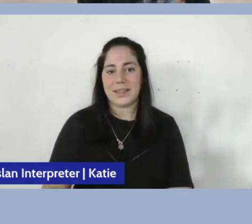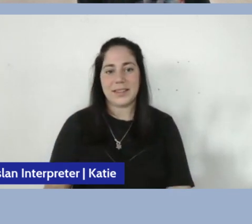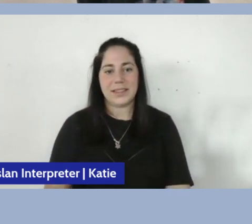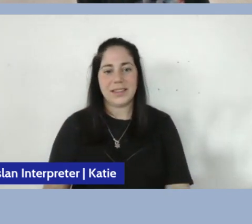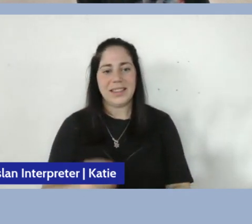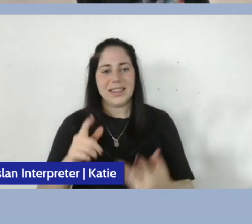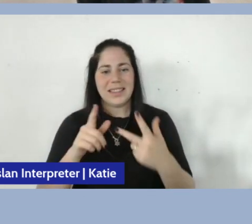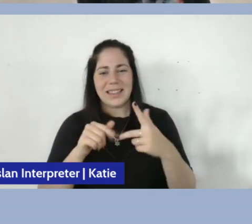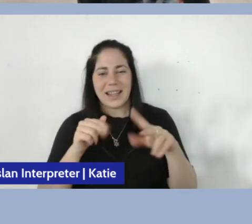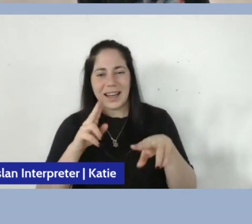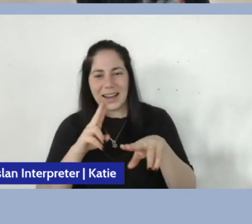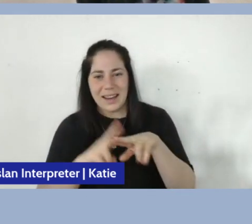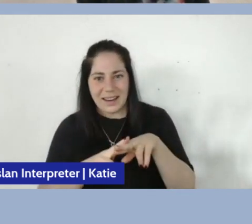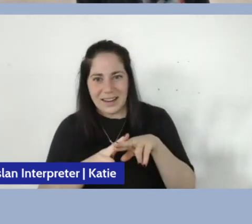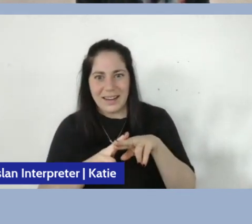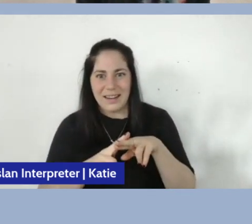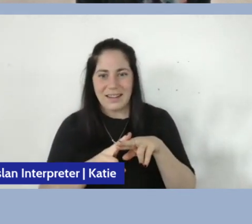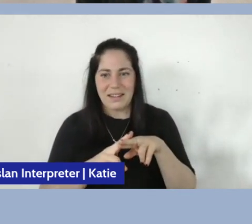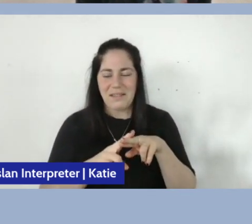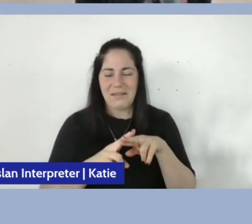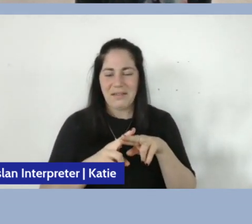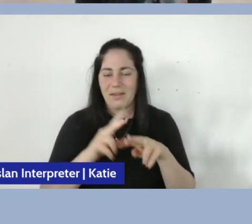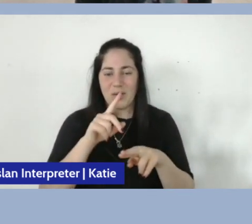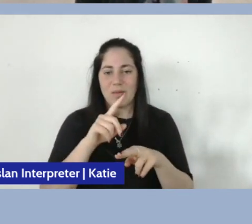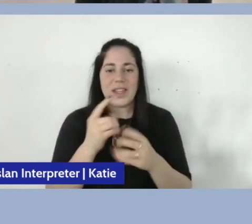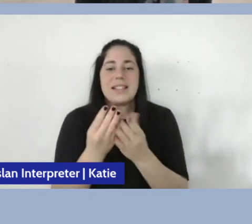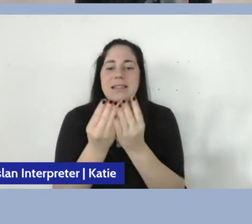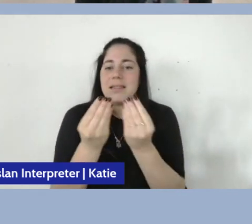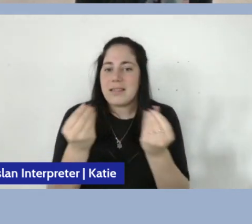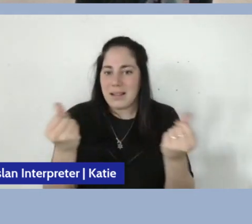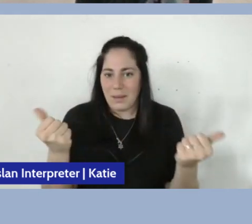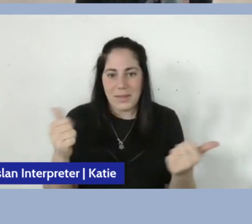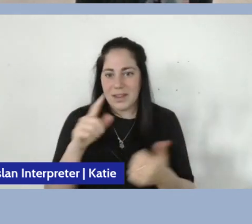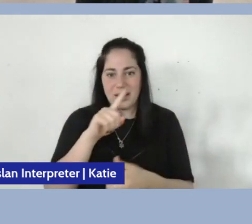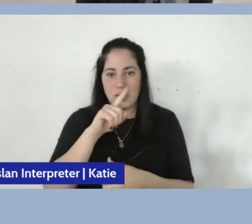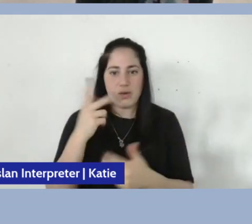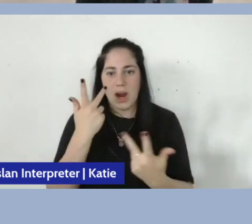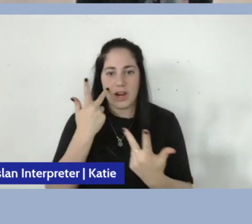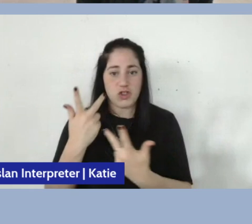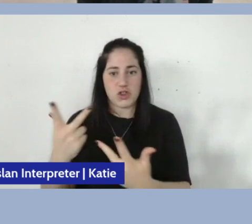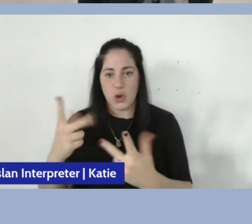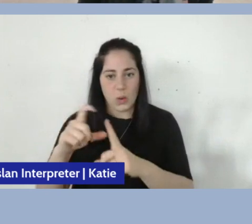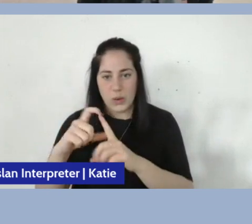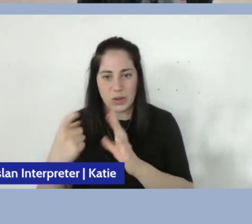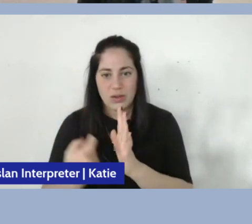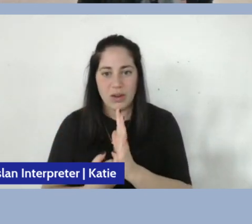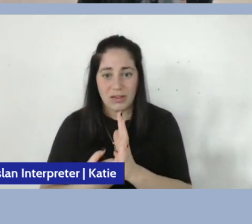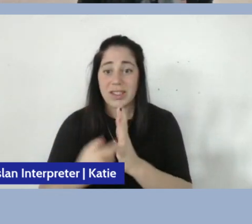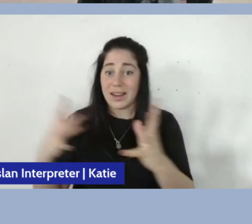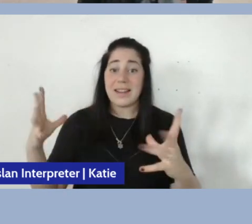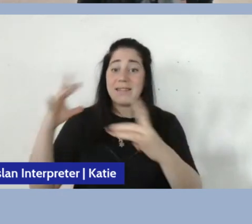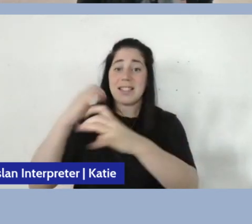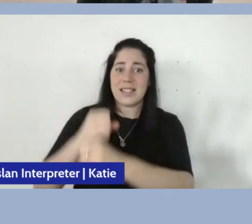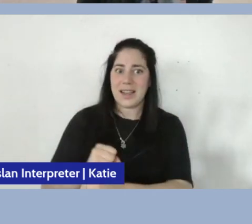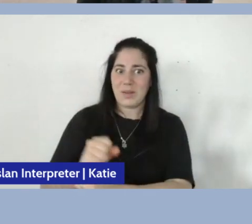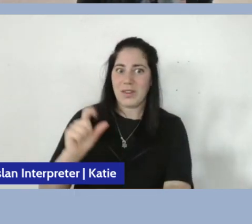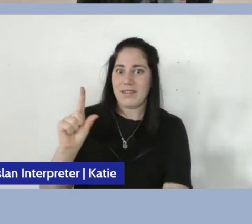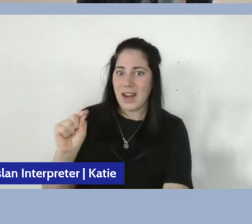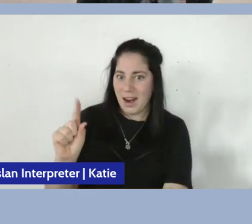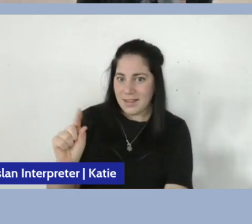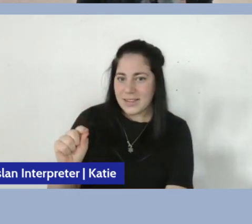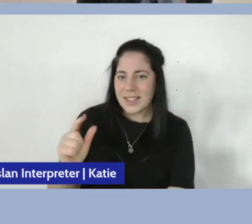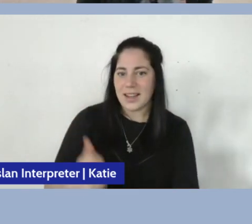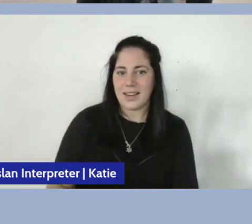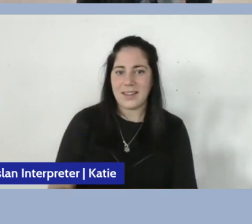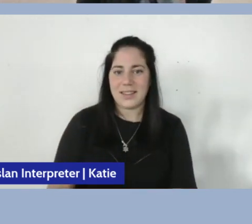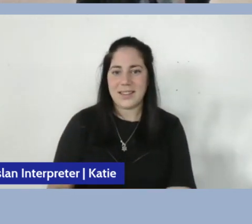can't always convey to the clinician during the interaction, have a debriefing and go over things which, again, are restricted